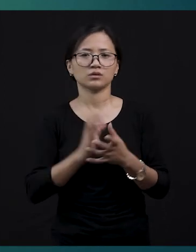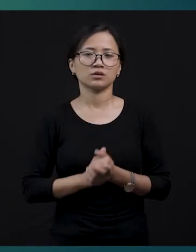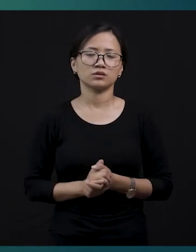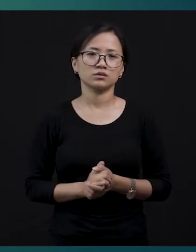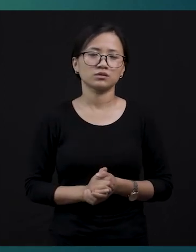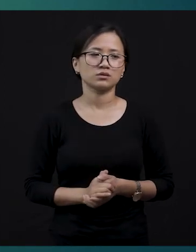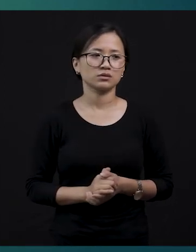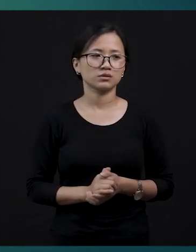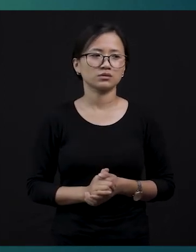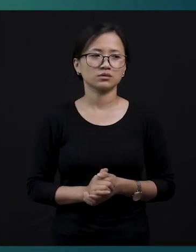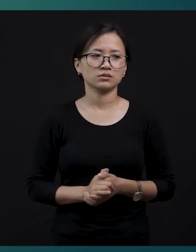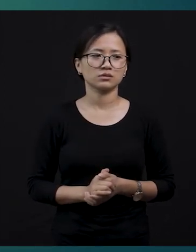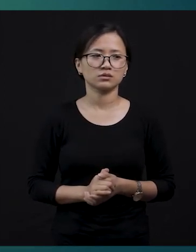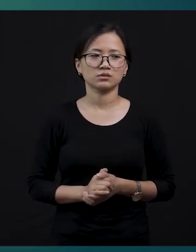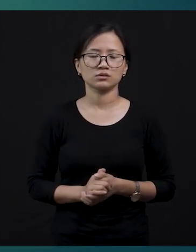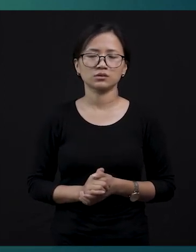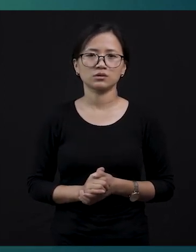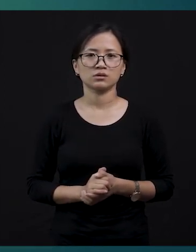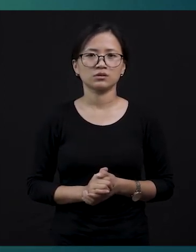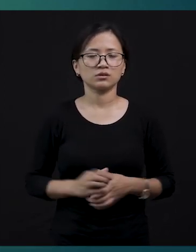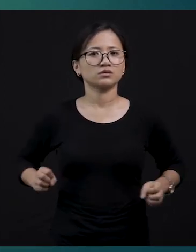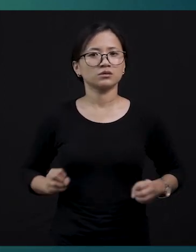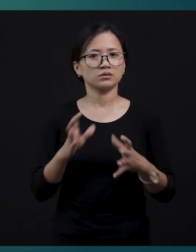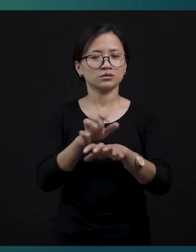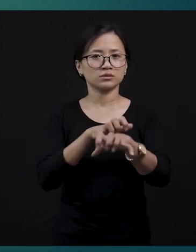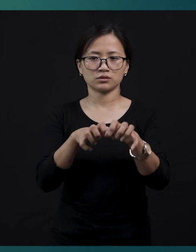means with their hands. And then they would even